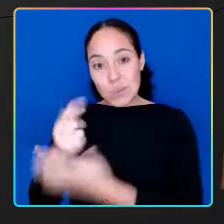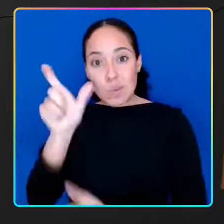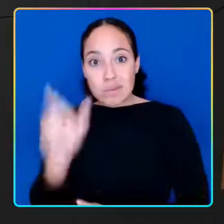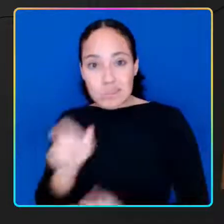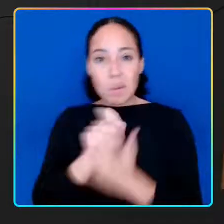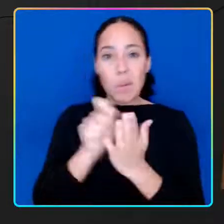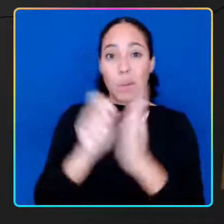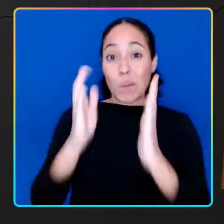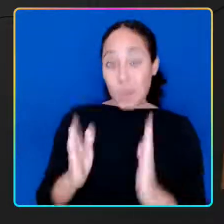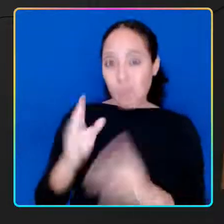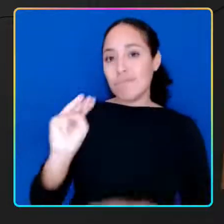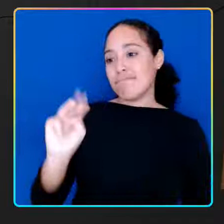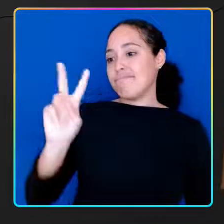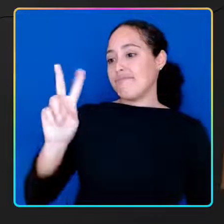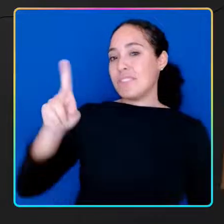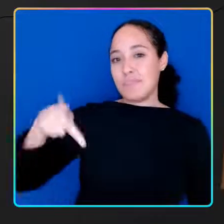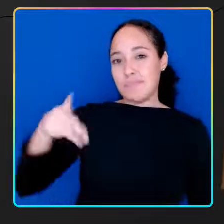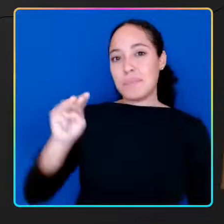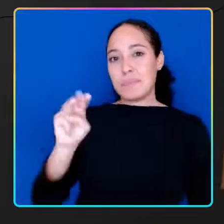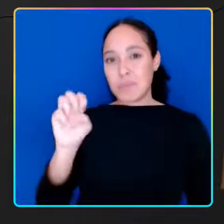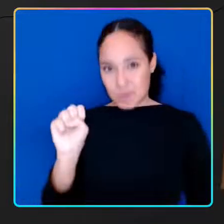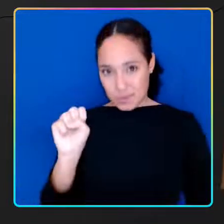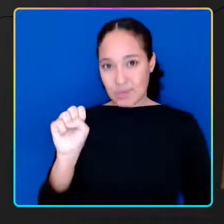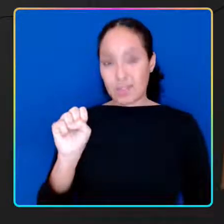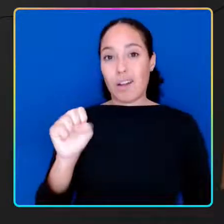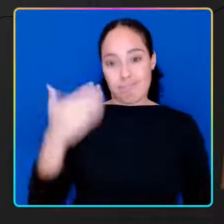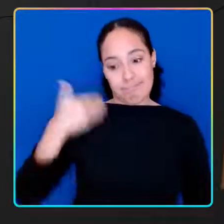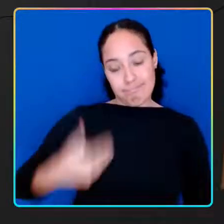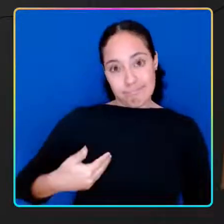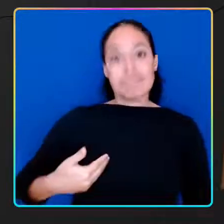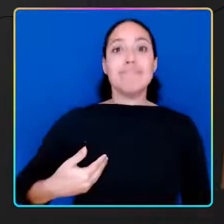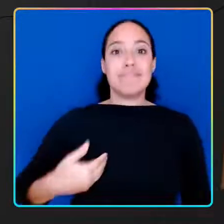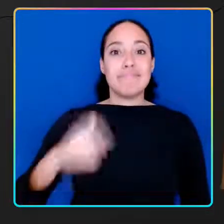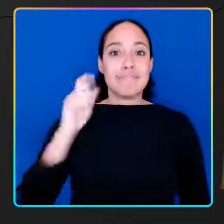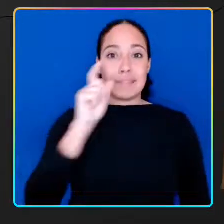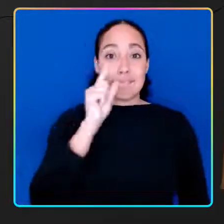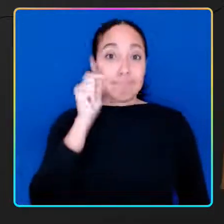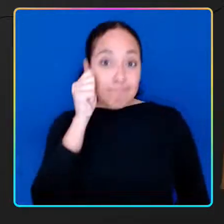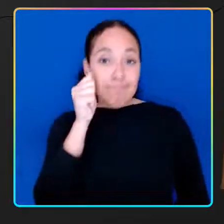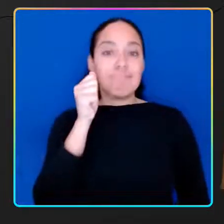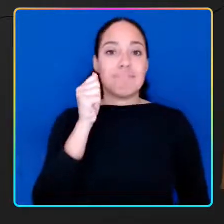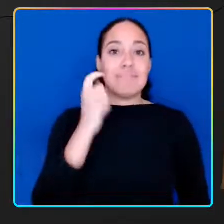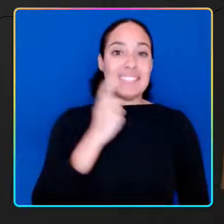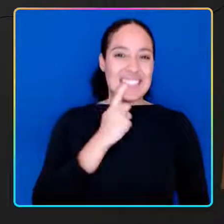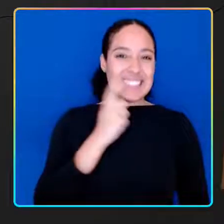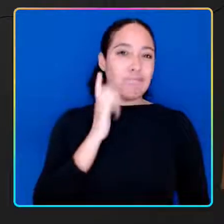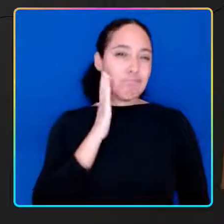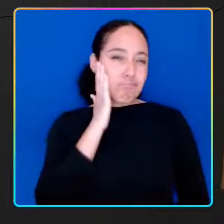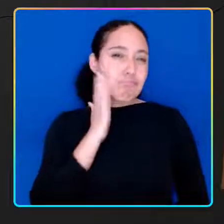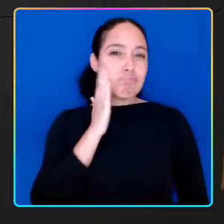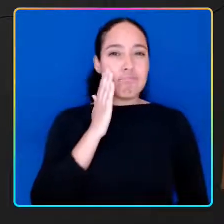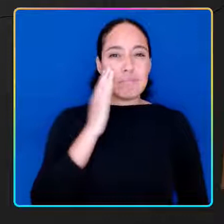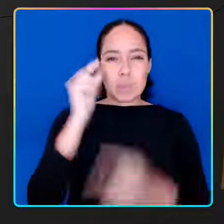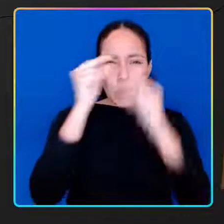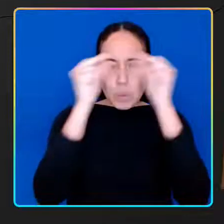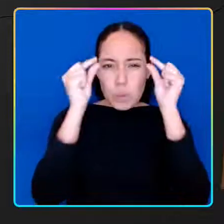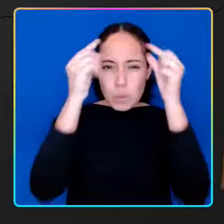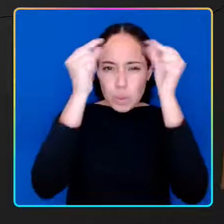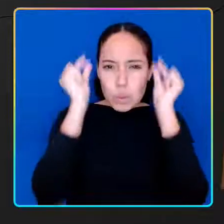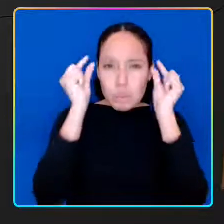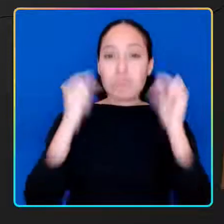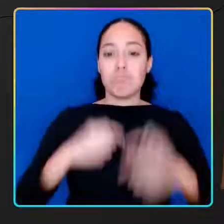in artificial intelligence. And for the visually impaired, I'm a white male with dark facial features, and I have a gray